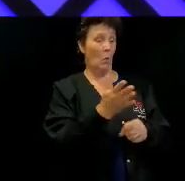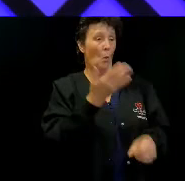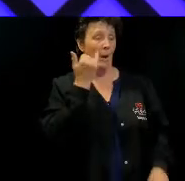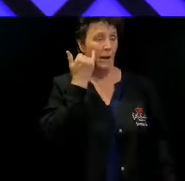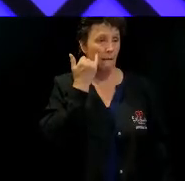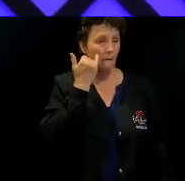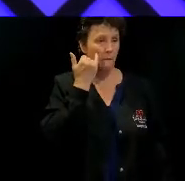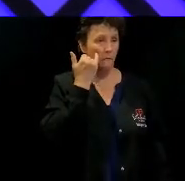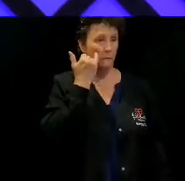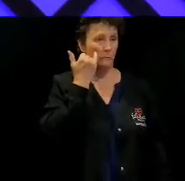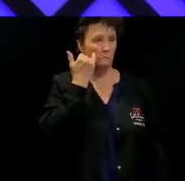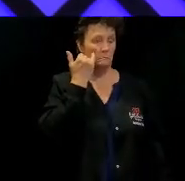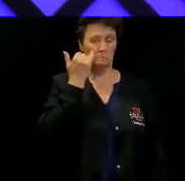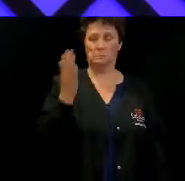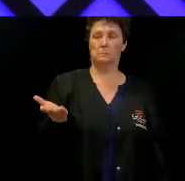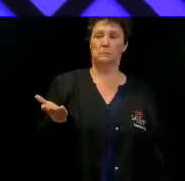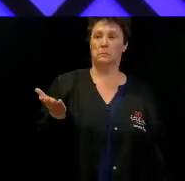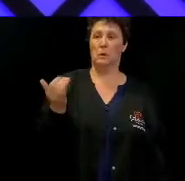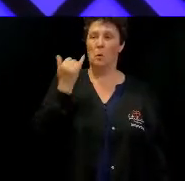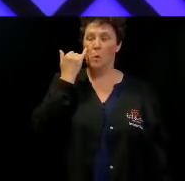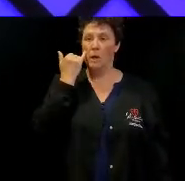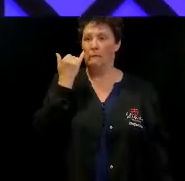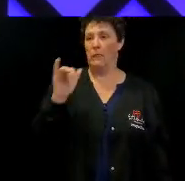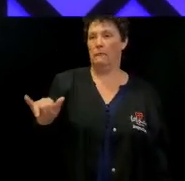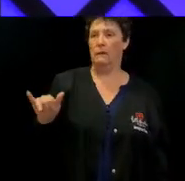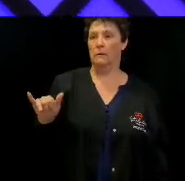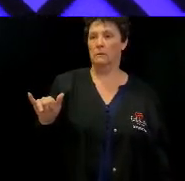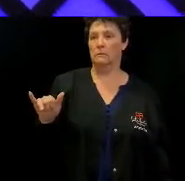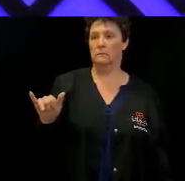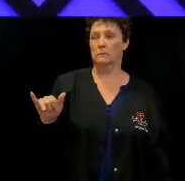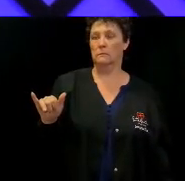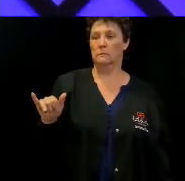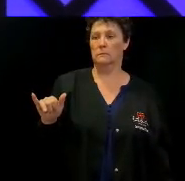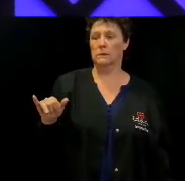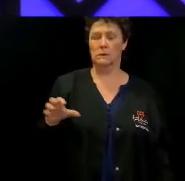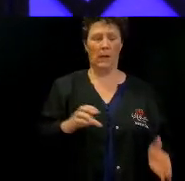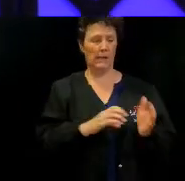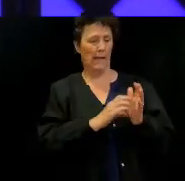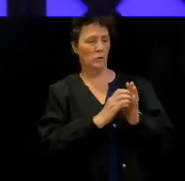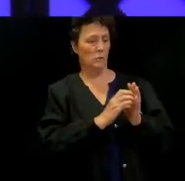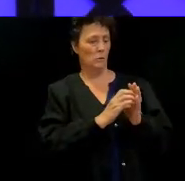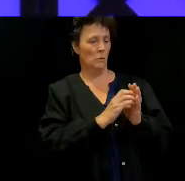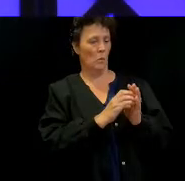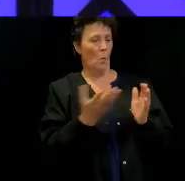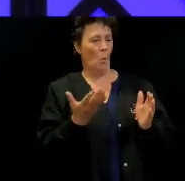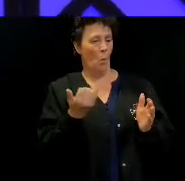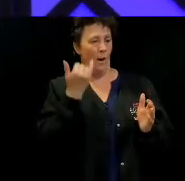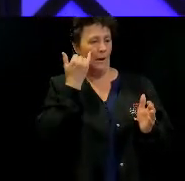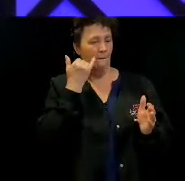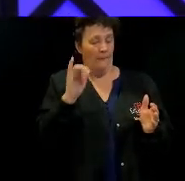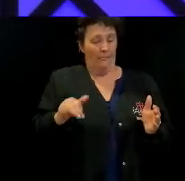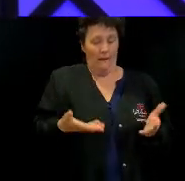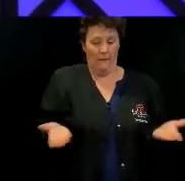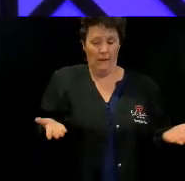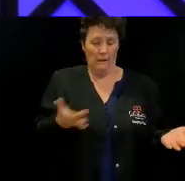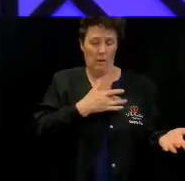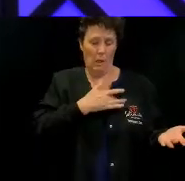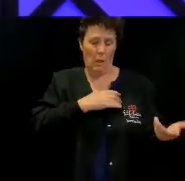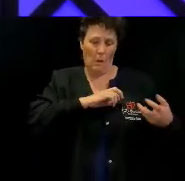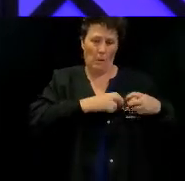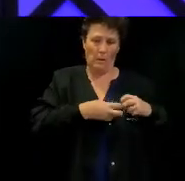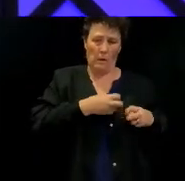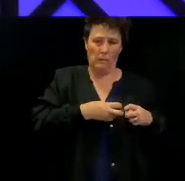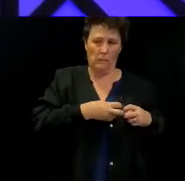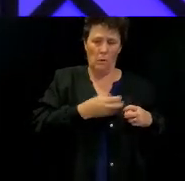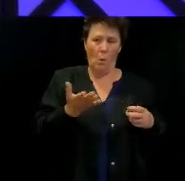if? What if? What if that? What if that thing's a tumor? What if that thing's a cancer? What if that thing is that heart problem? What if? What